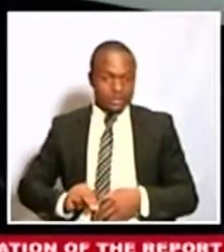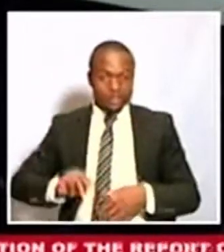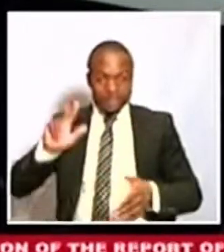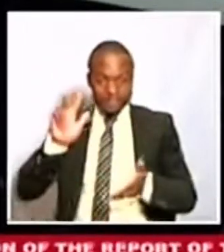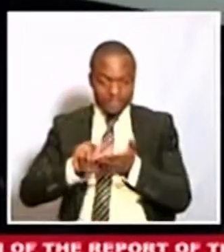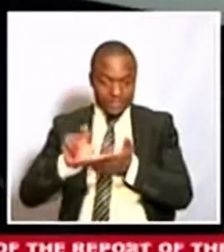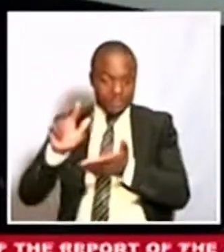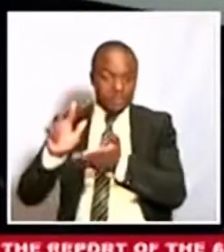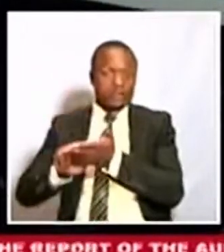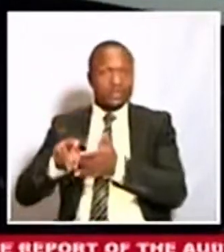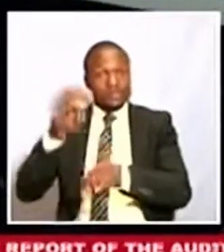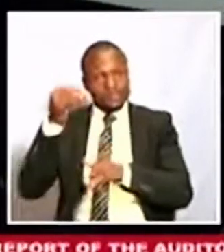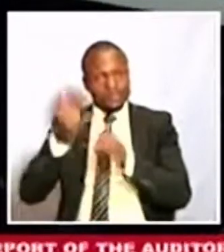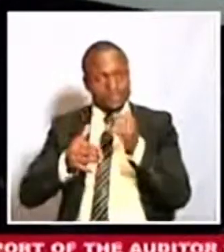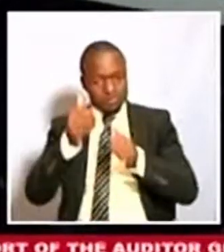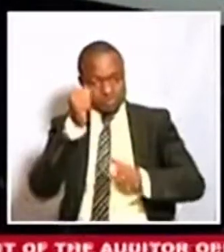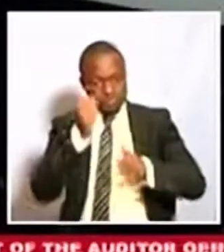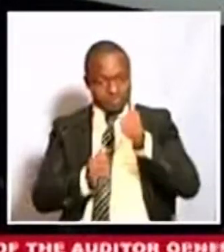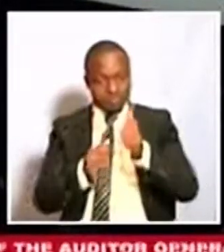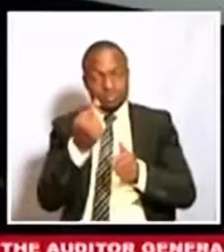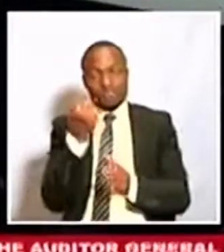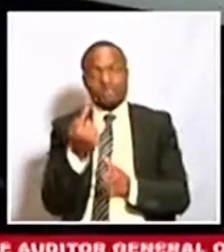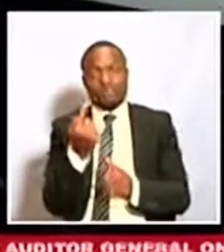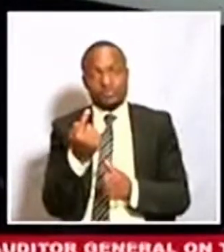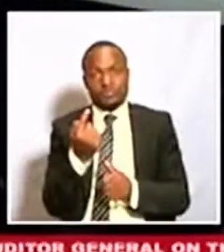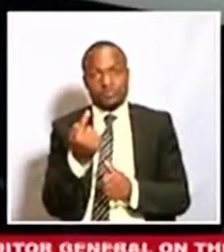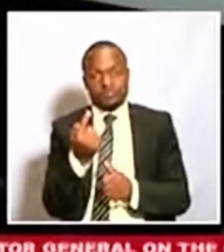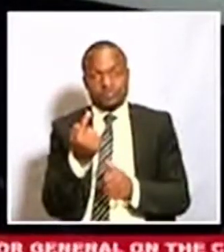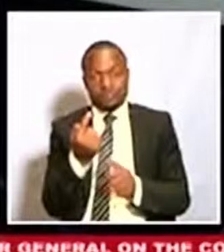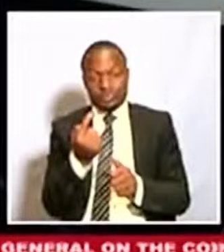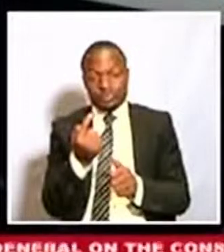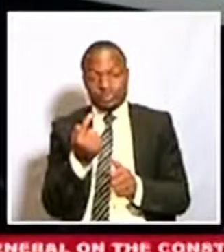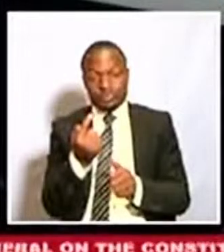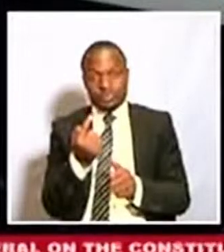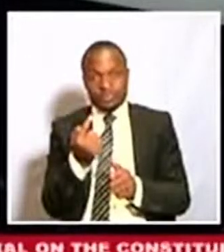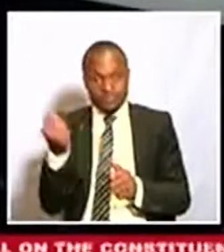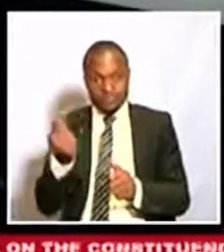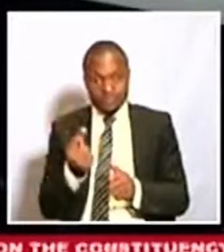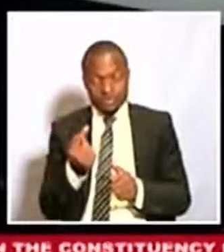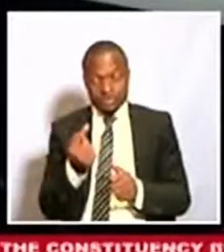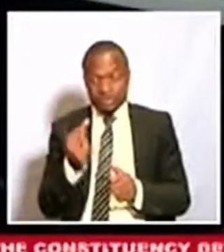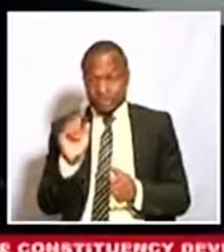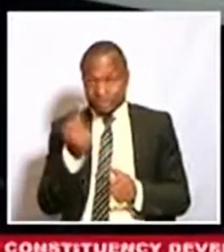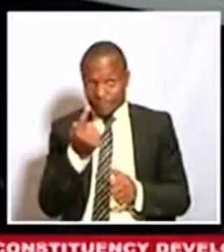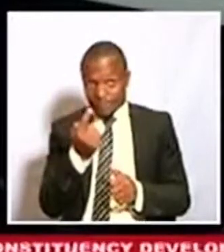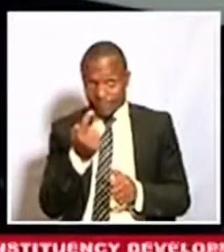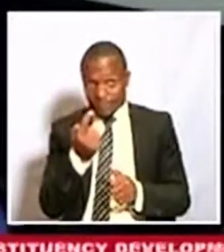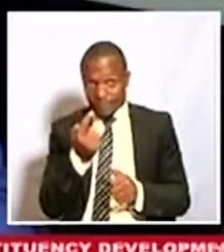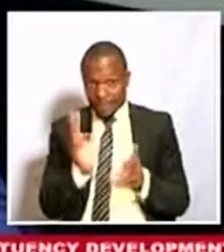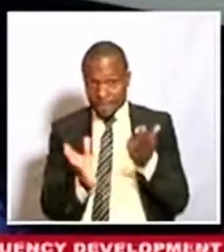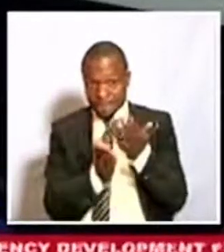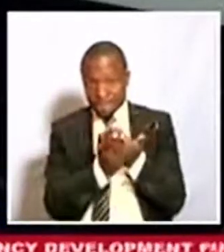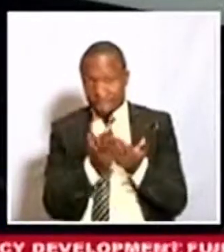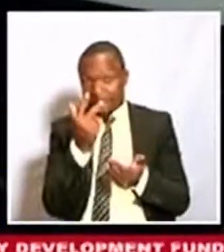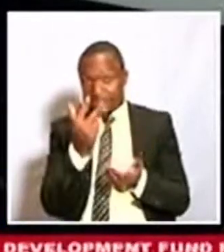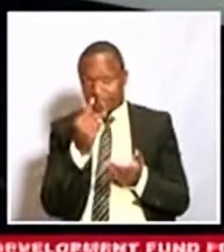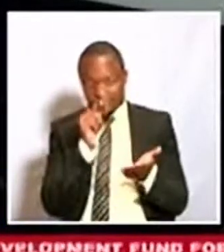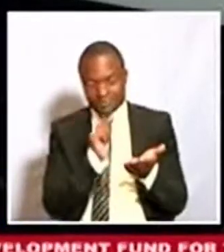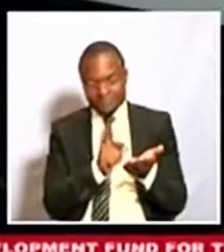last? Which is actually on Appendix 3. There is this,